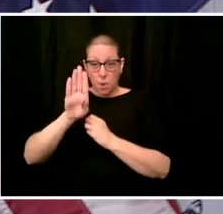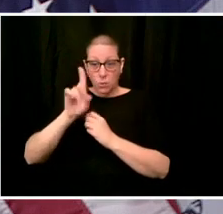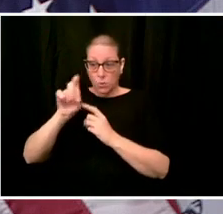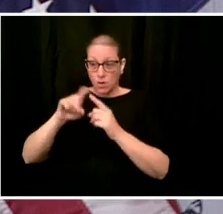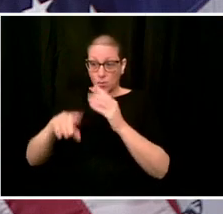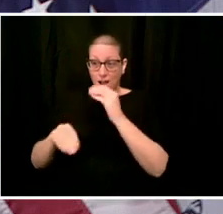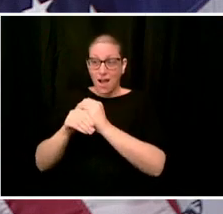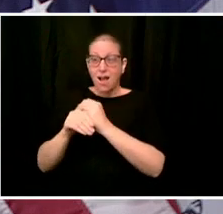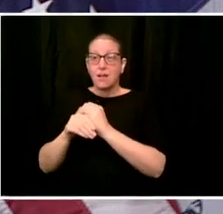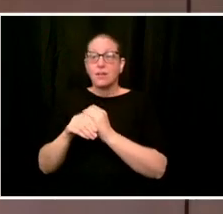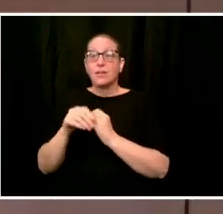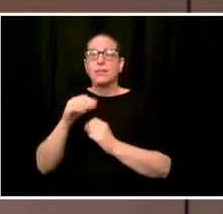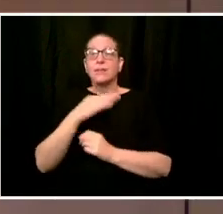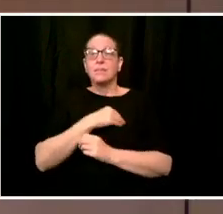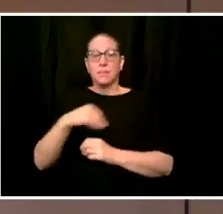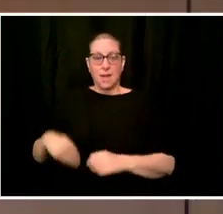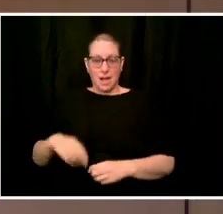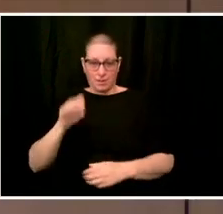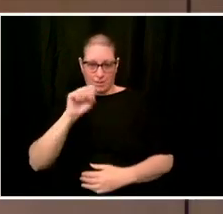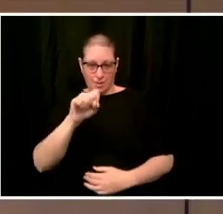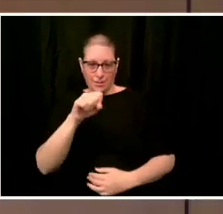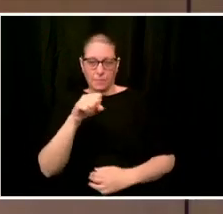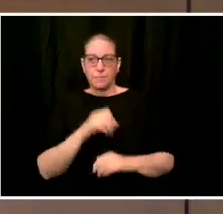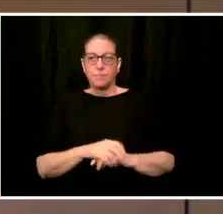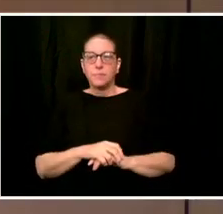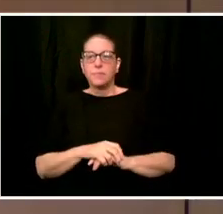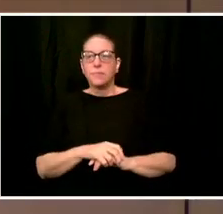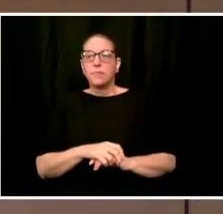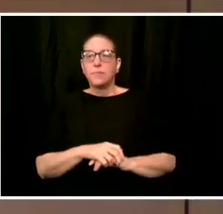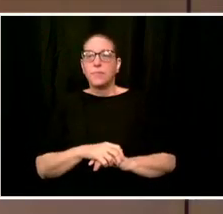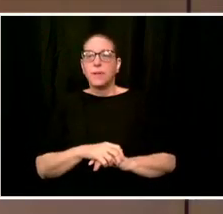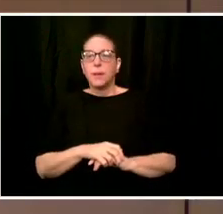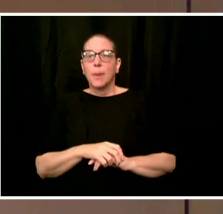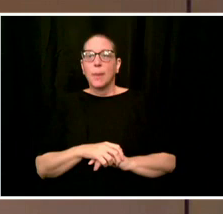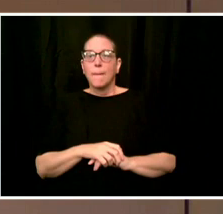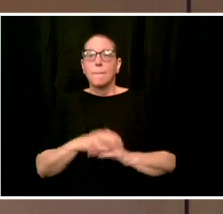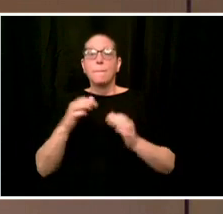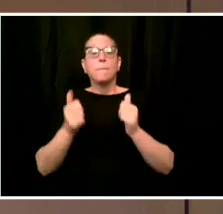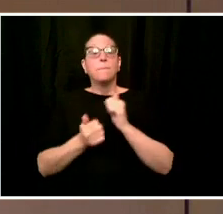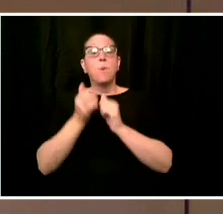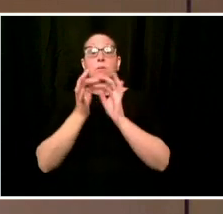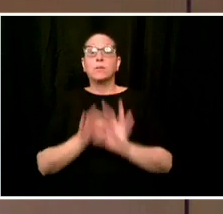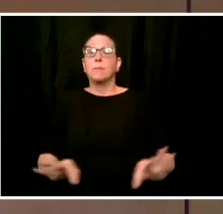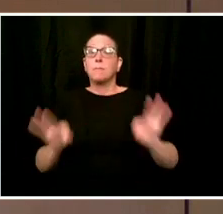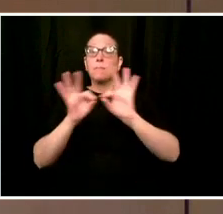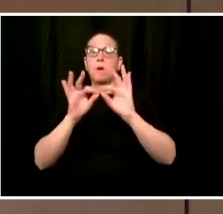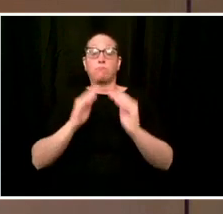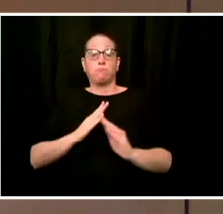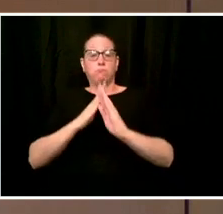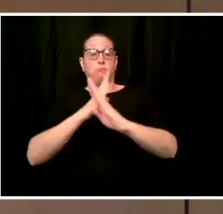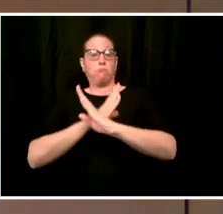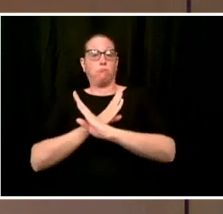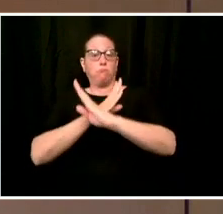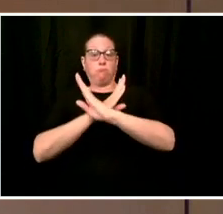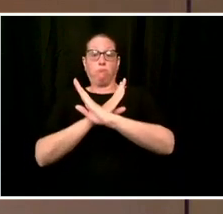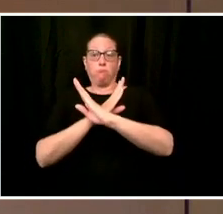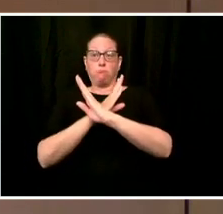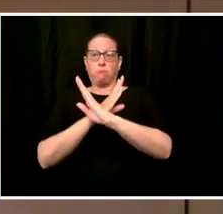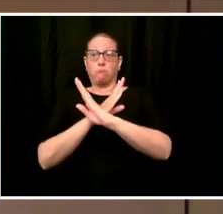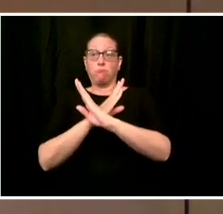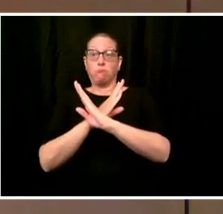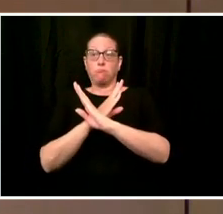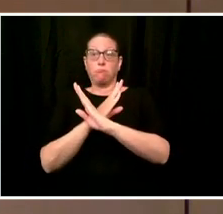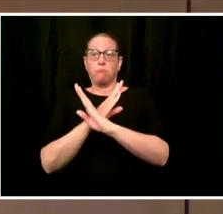is that the most important way to prevent PMIS, the pediatric multi-system